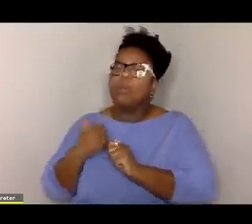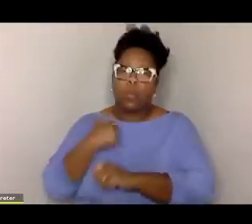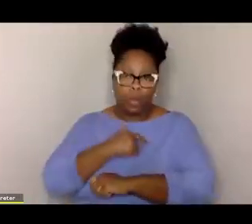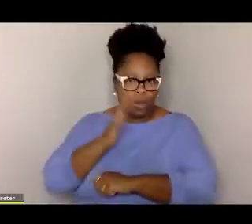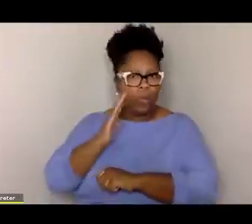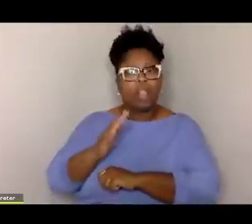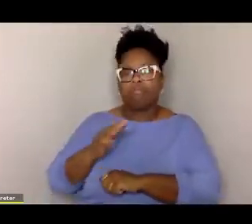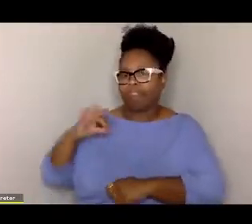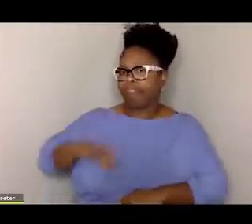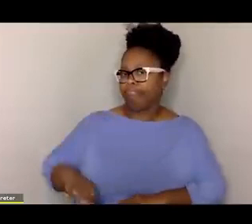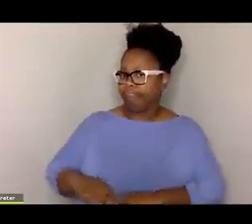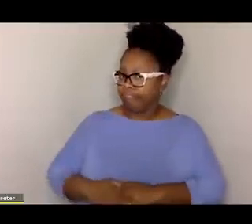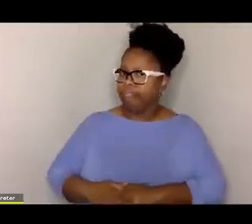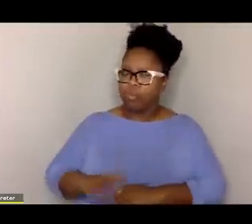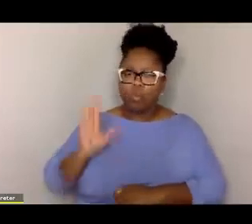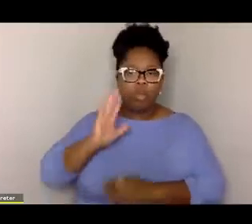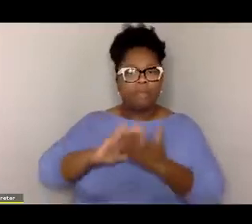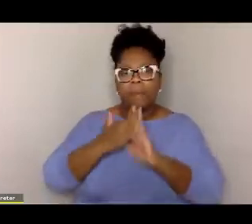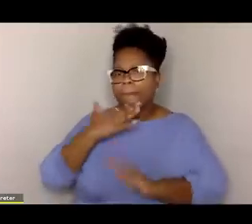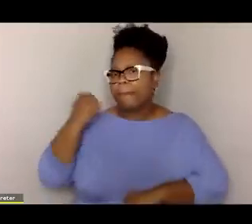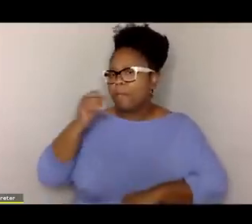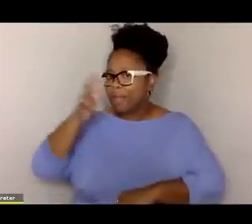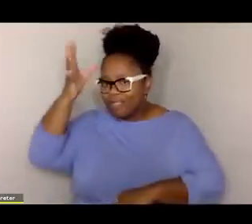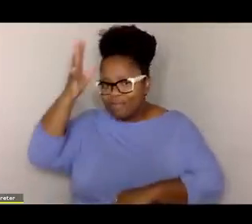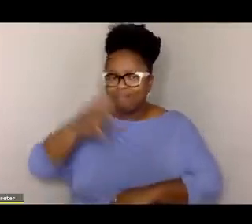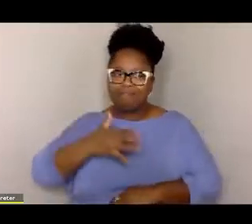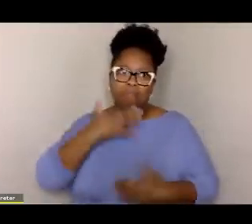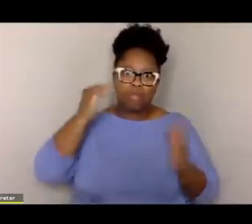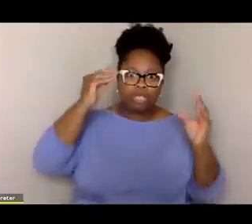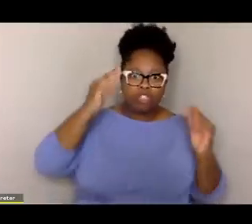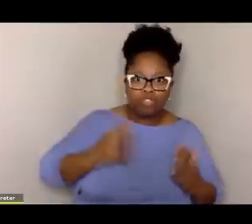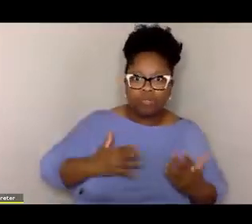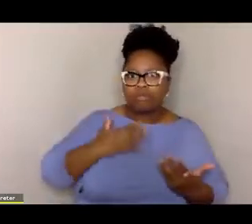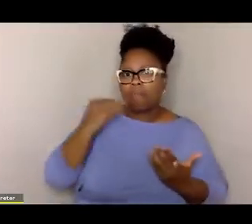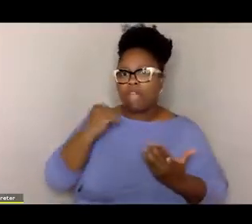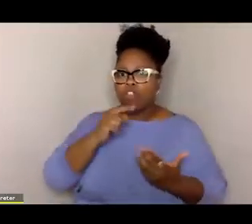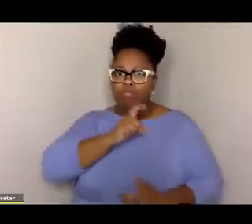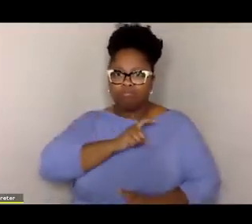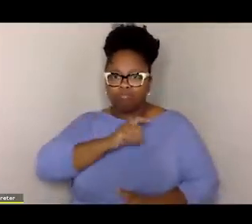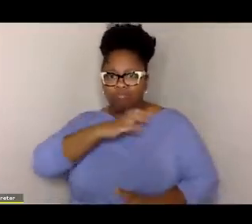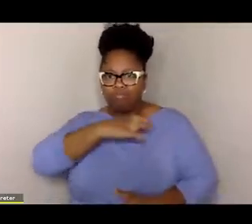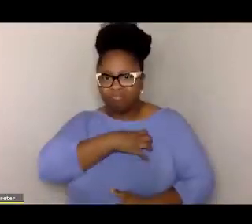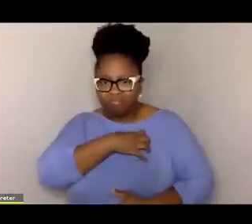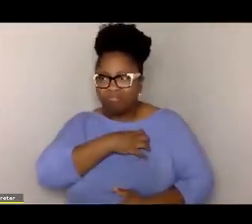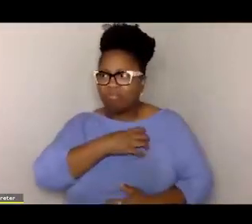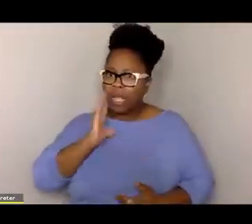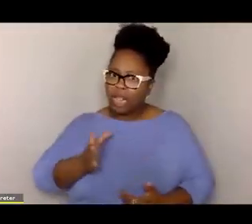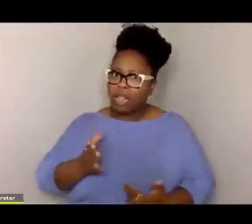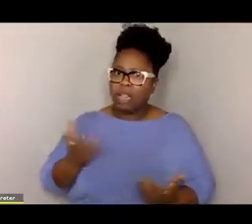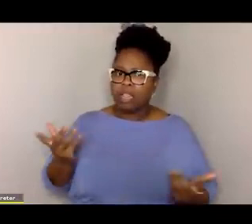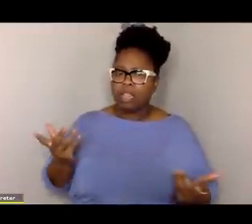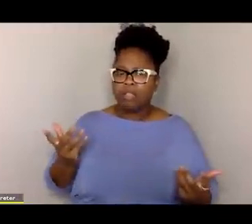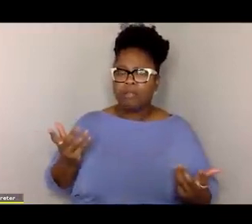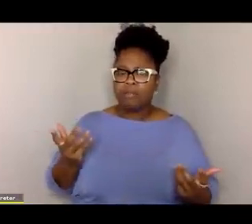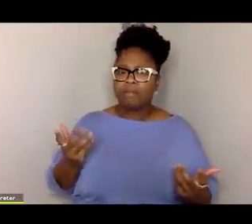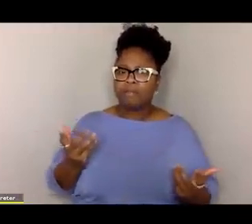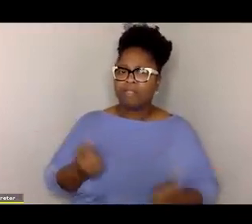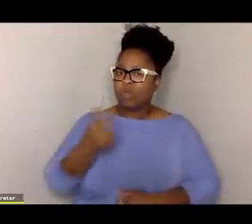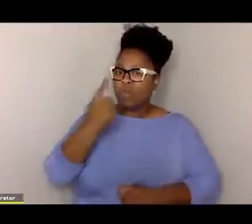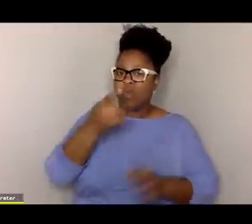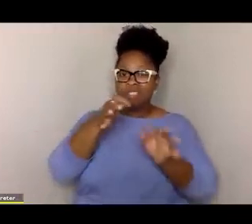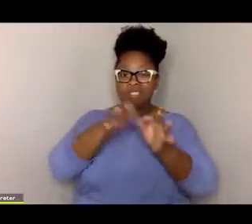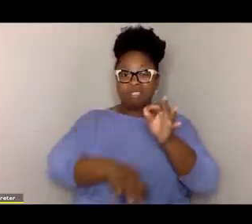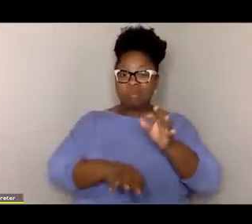brain changes, the better off we're going to be. We'll be better parents, we'll be better teachers, we'll be better in law enforcement. And,